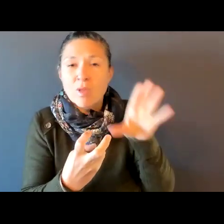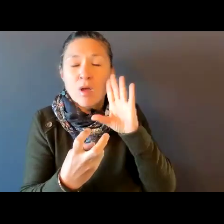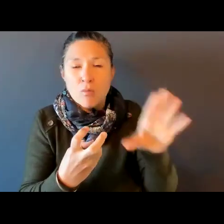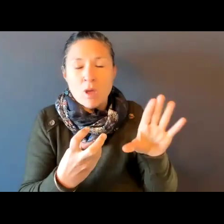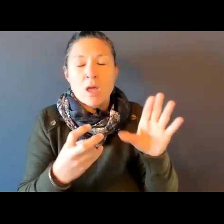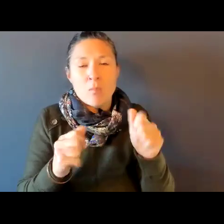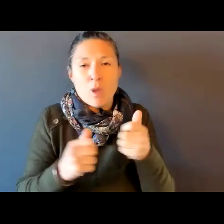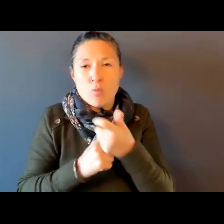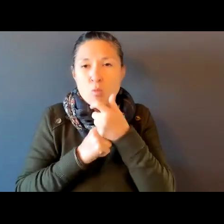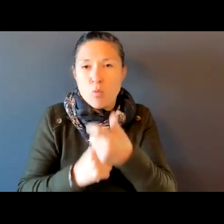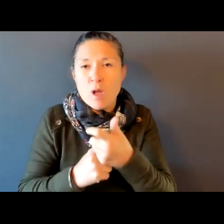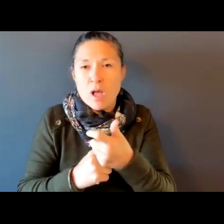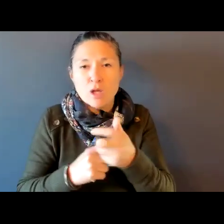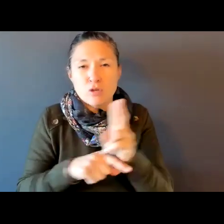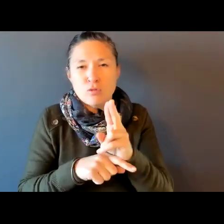same Environmental Justice website.